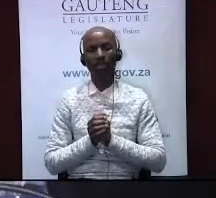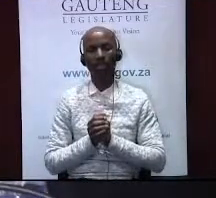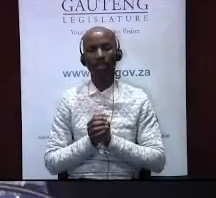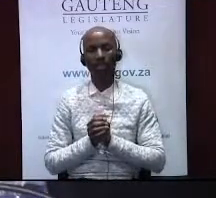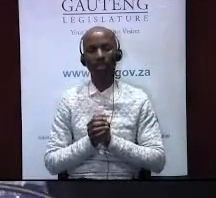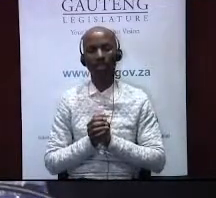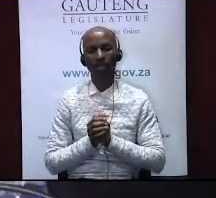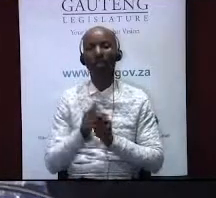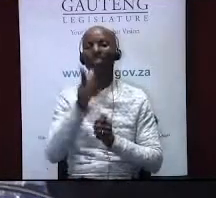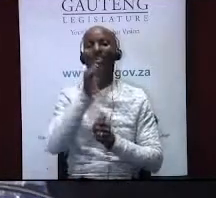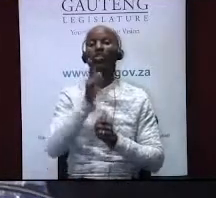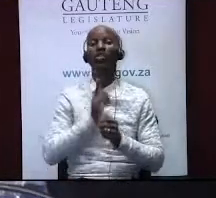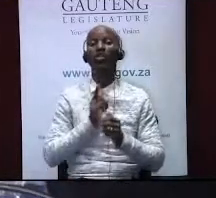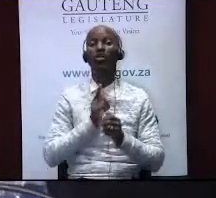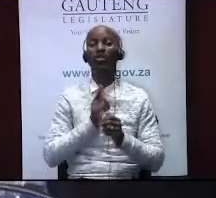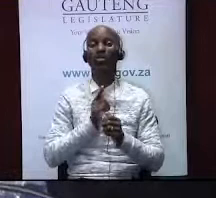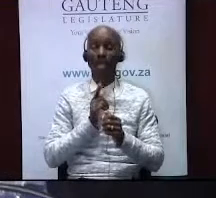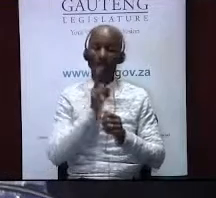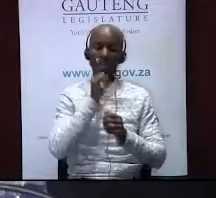told you about the women,